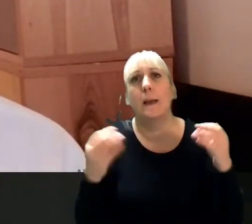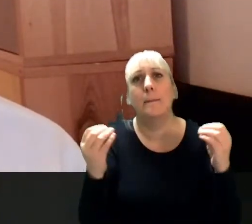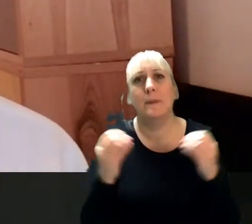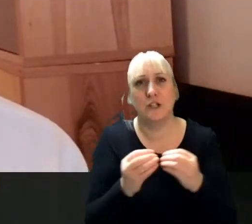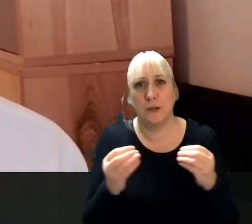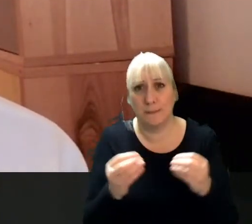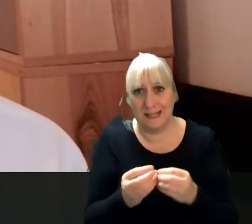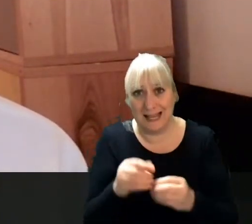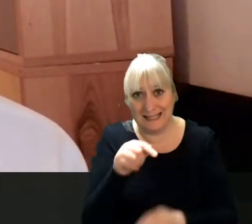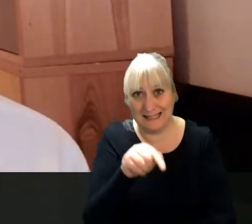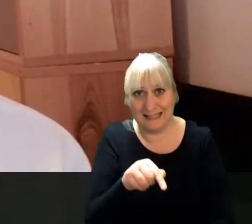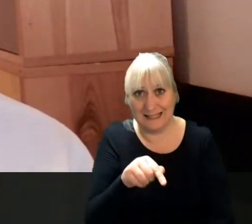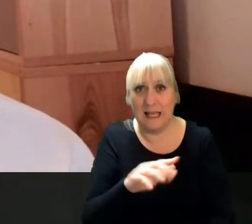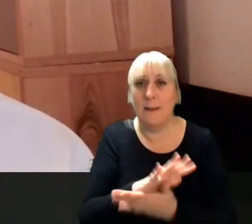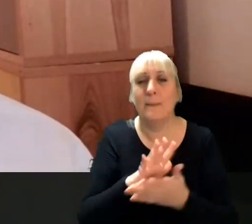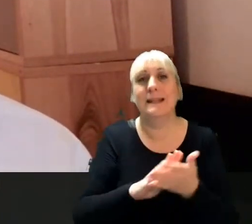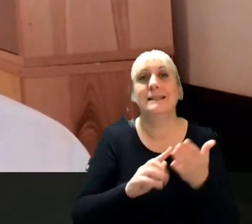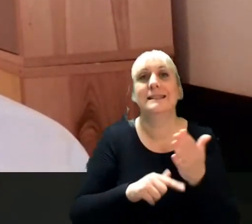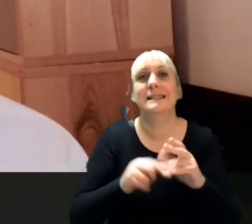that TfL